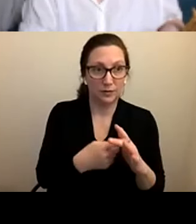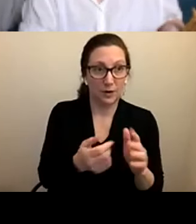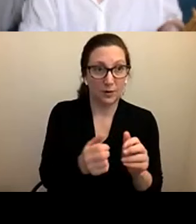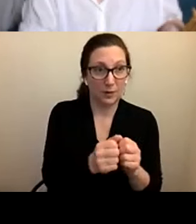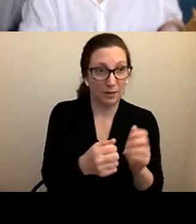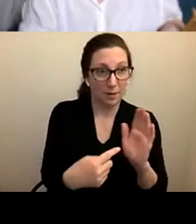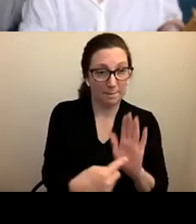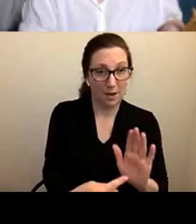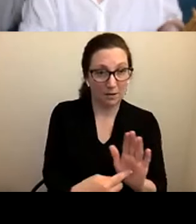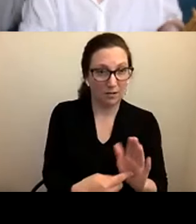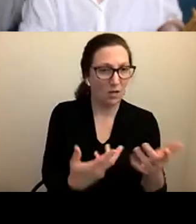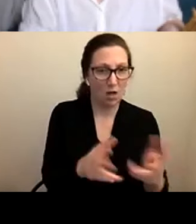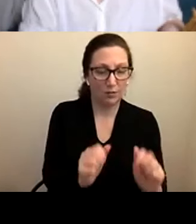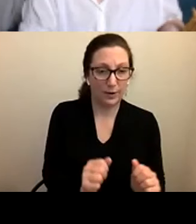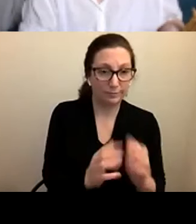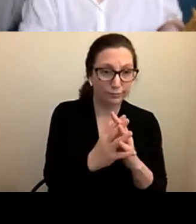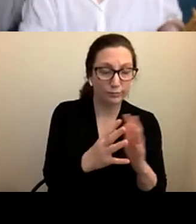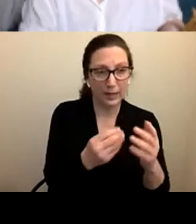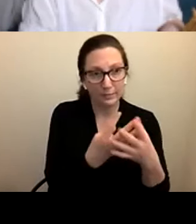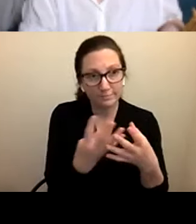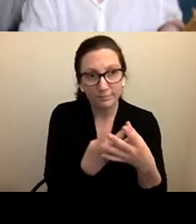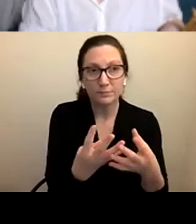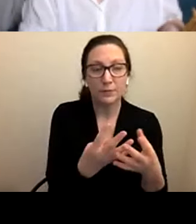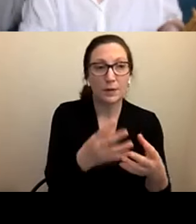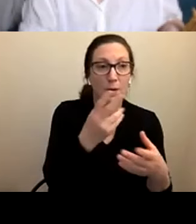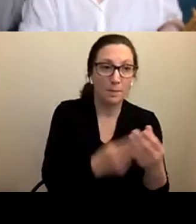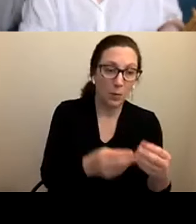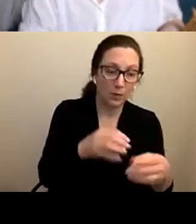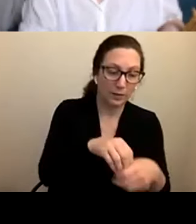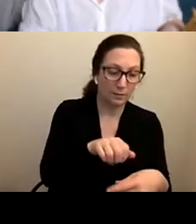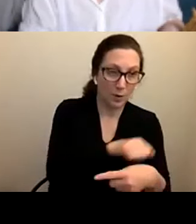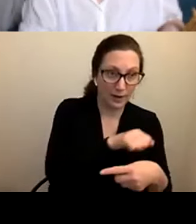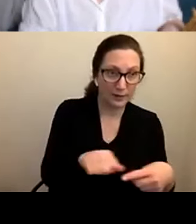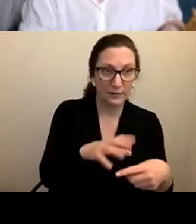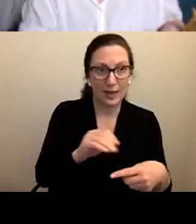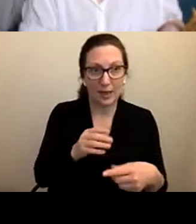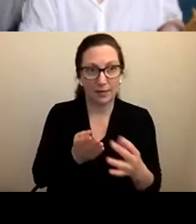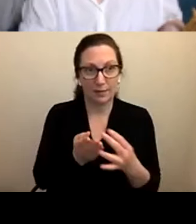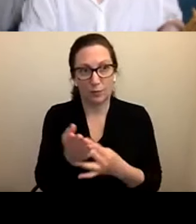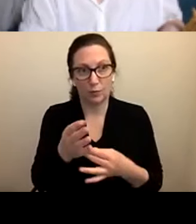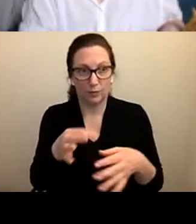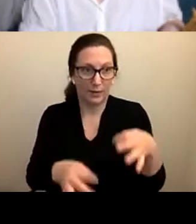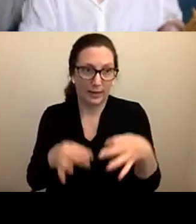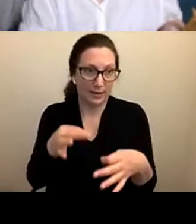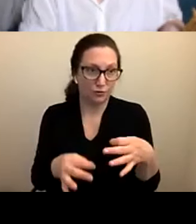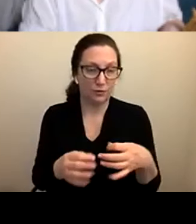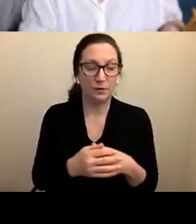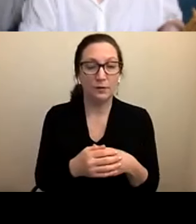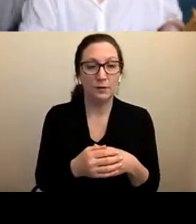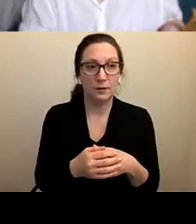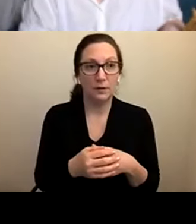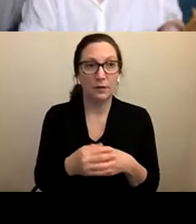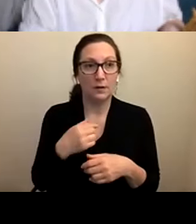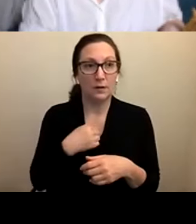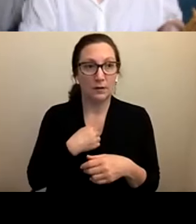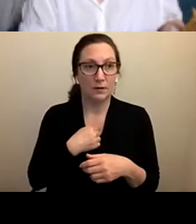been built and vetted, both in practice and in litigation. And so I was going to